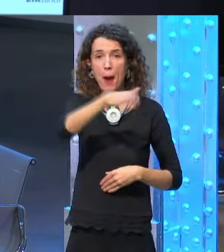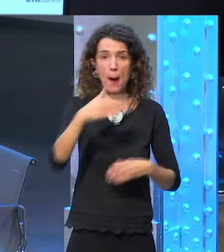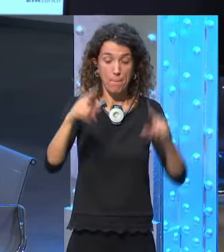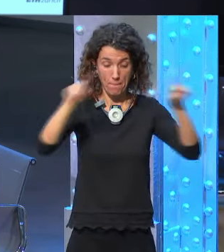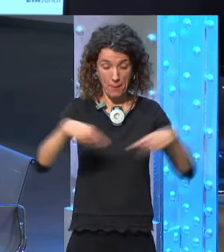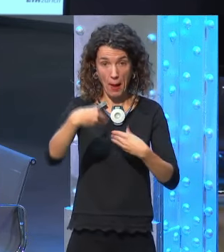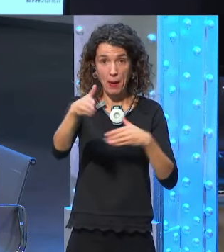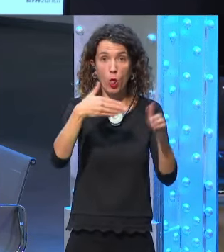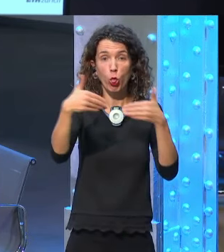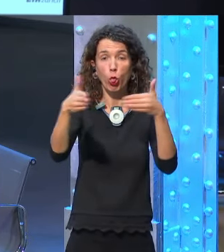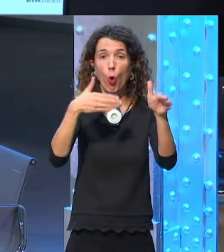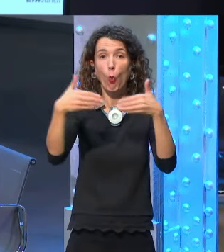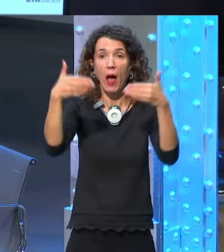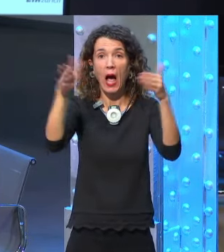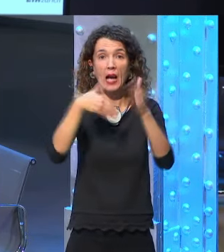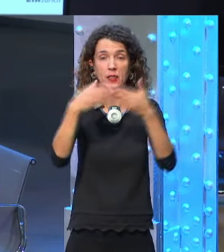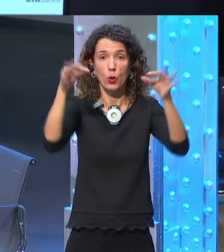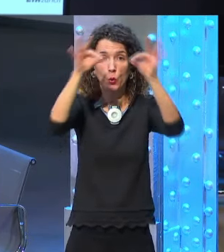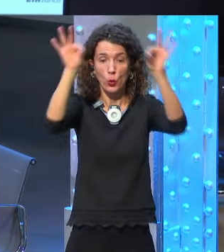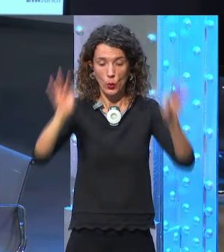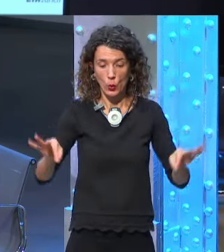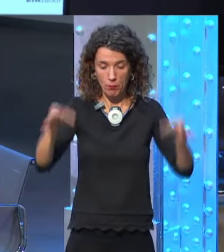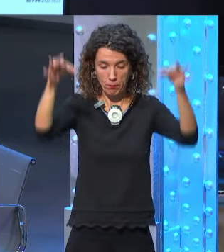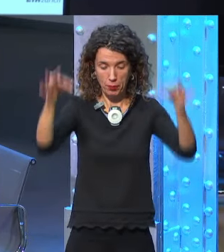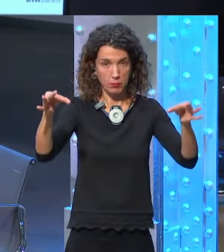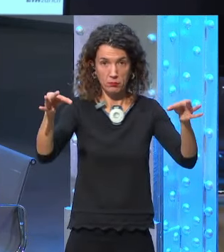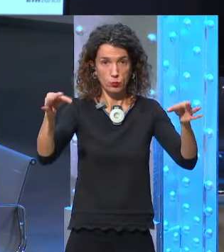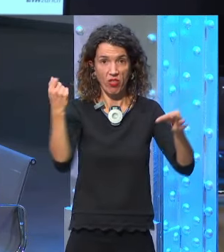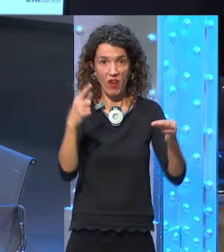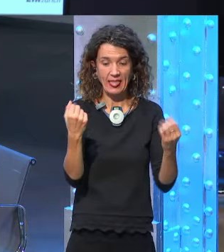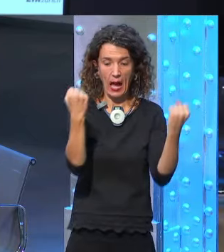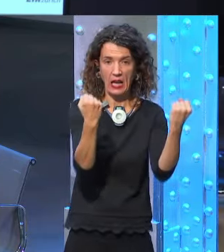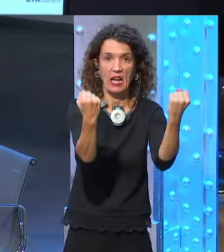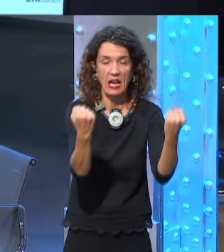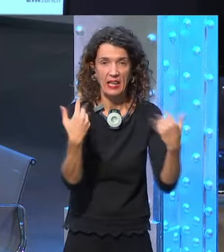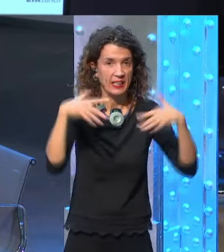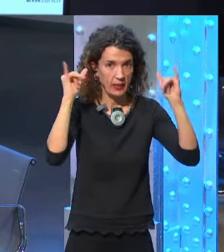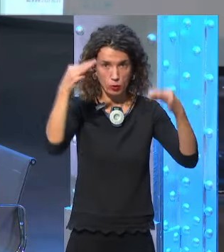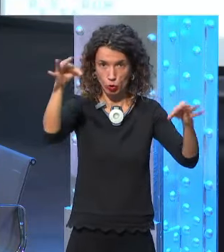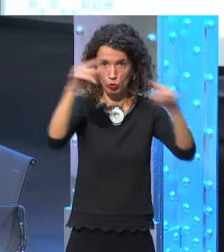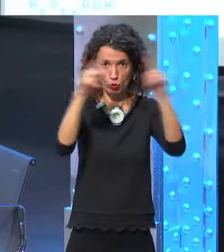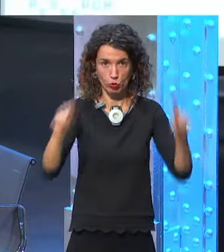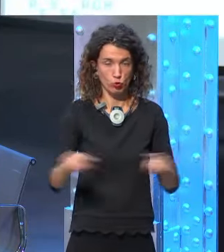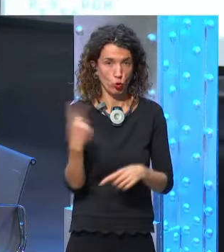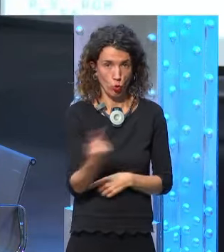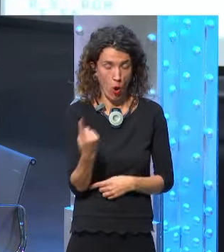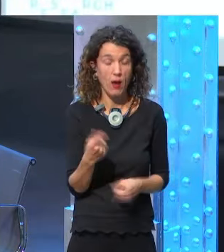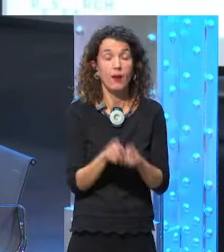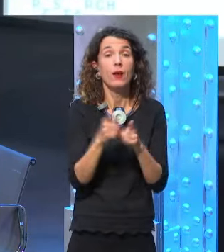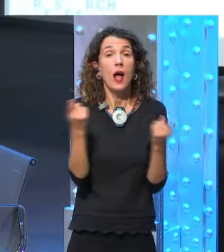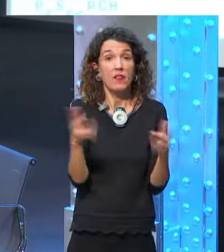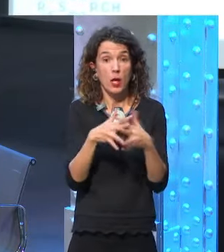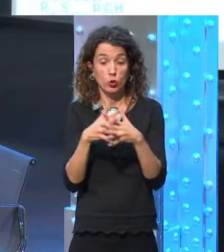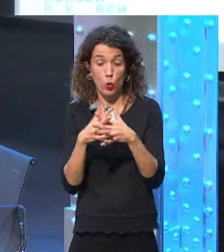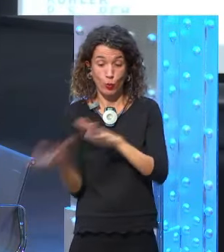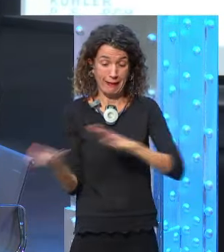stands. So we embedded the kind of structural logic into this wall, and through that made a very